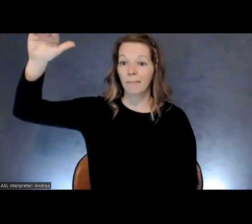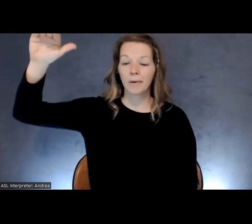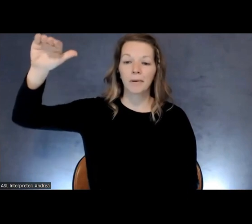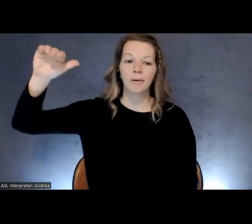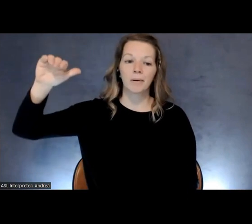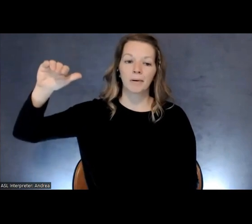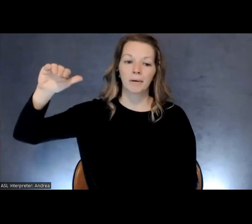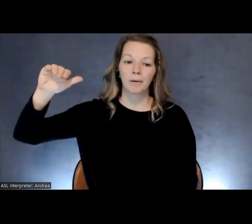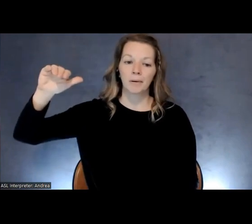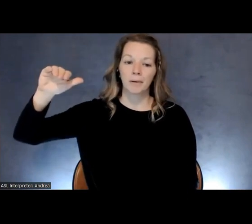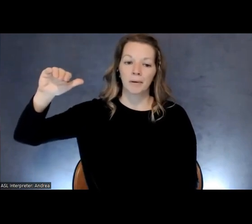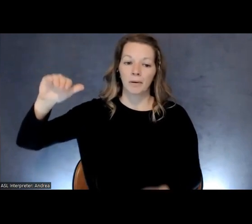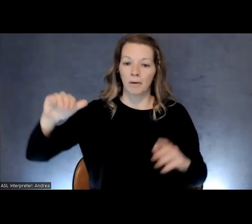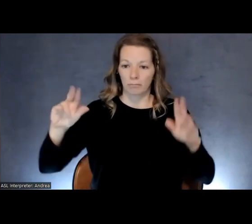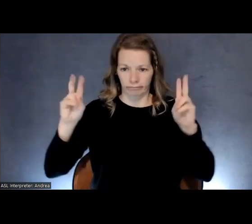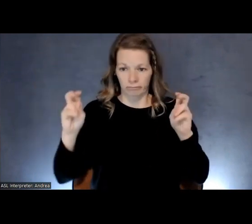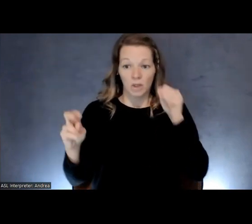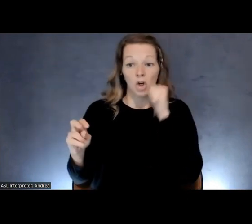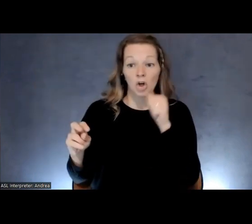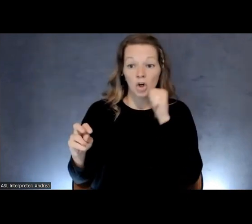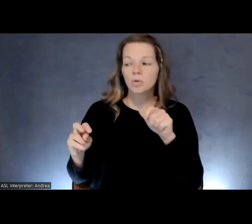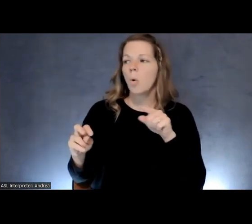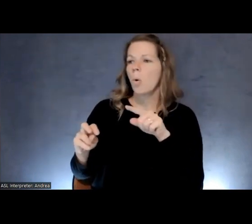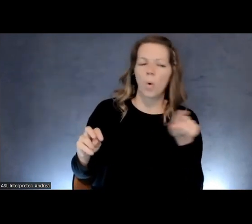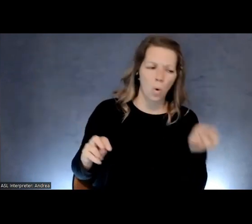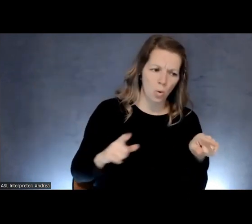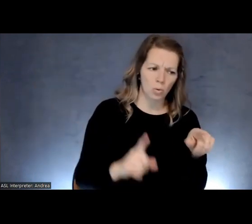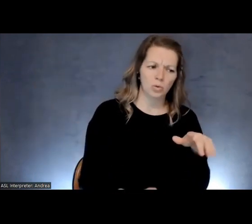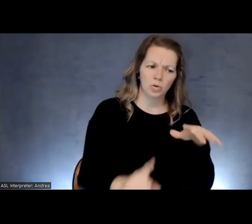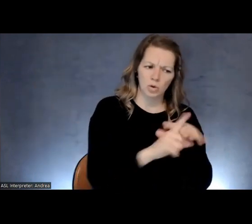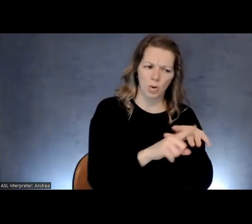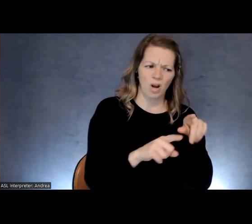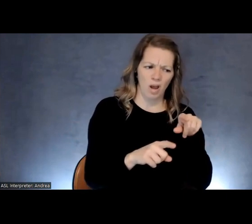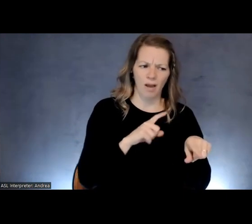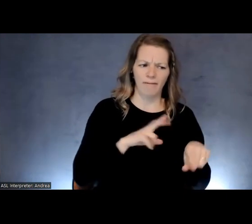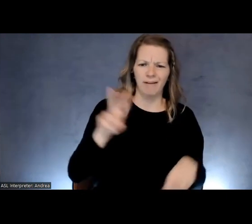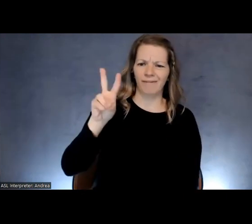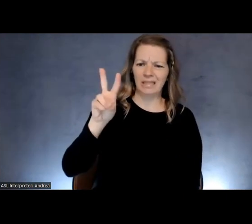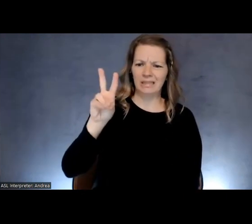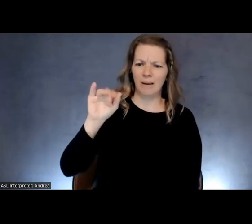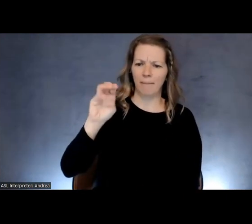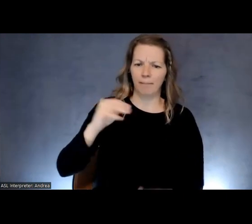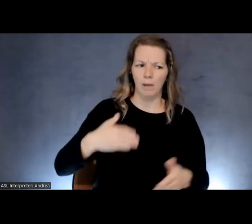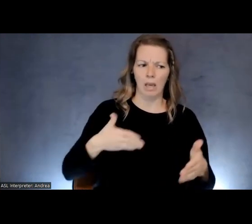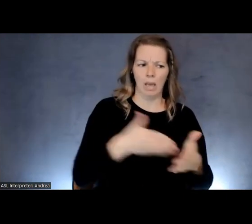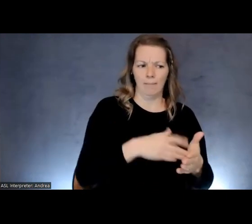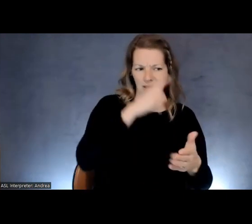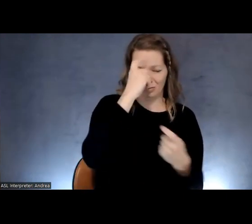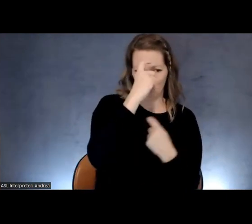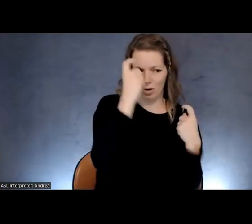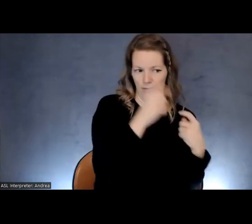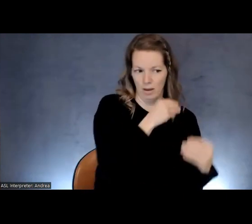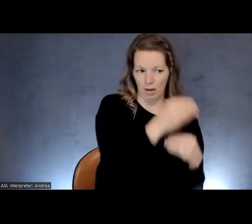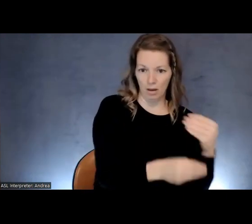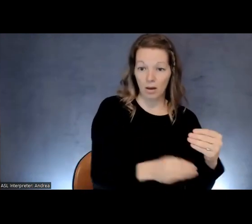the girls, we understood as, oh, you're showing up in this way that being re-victimized because you're carrying trauma from the past. And